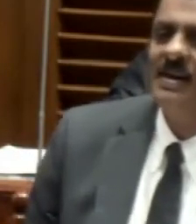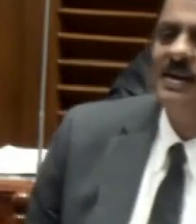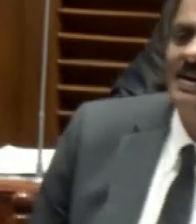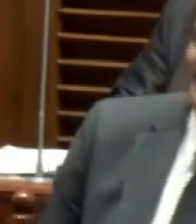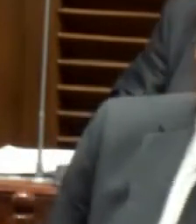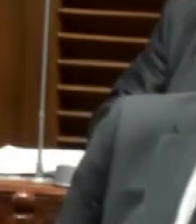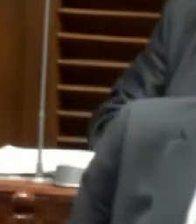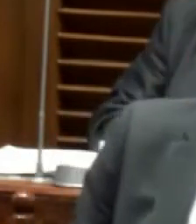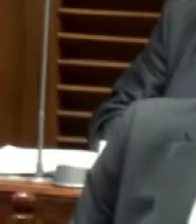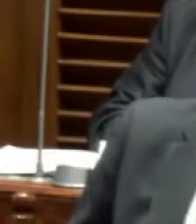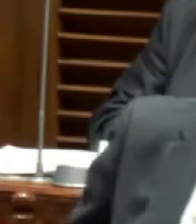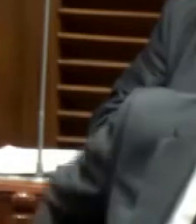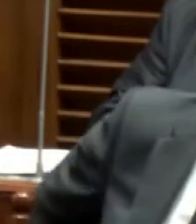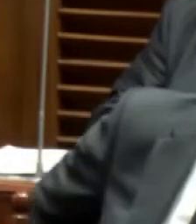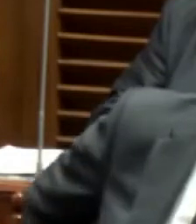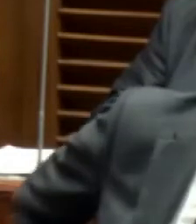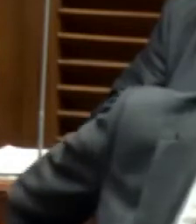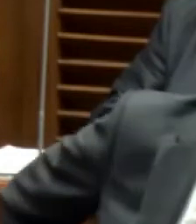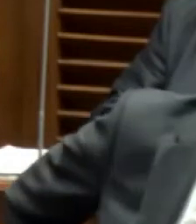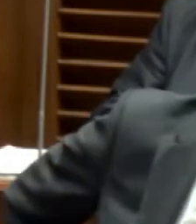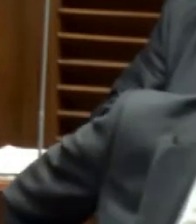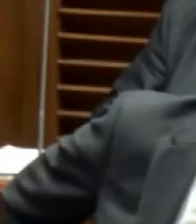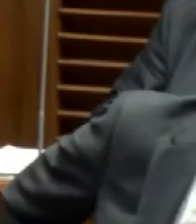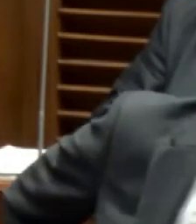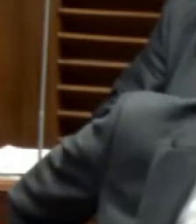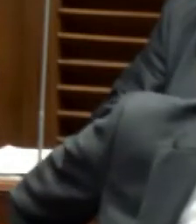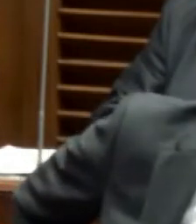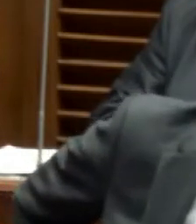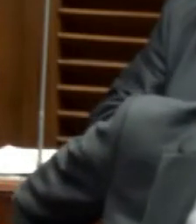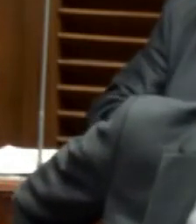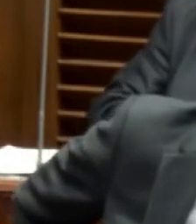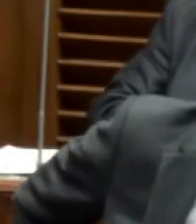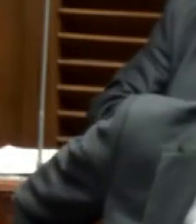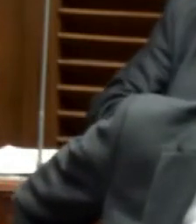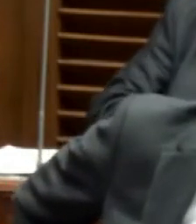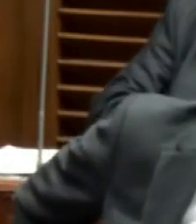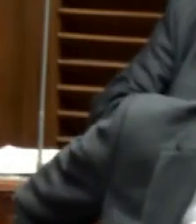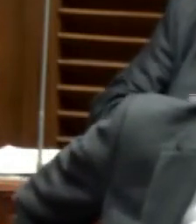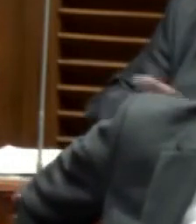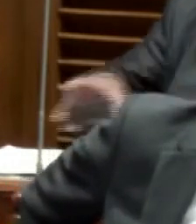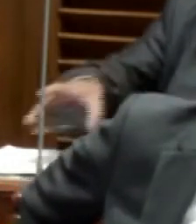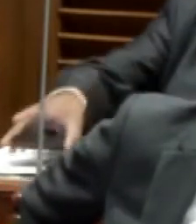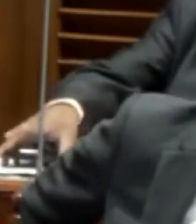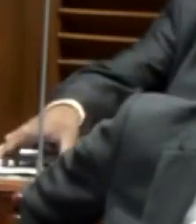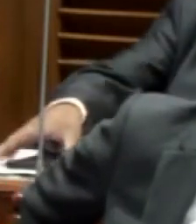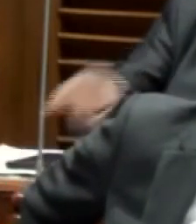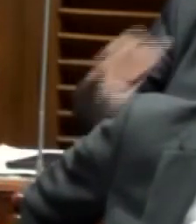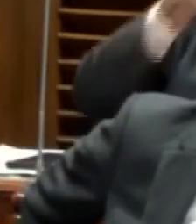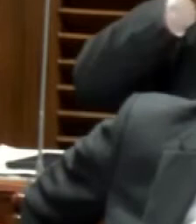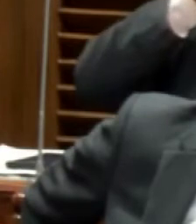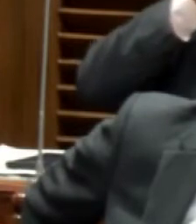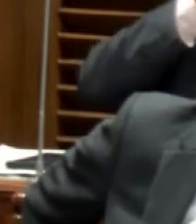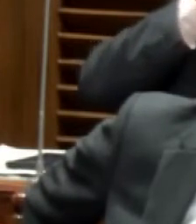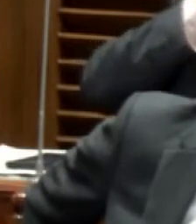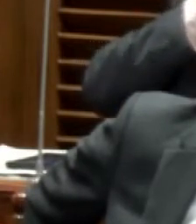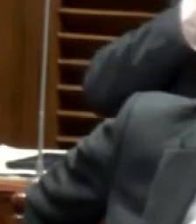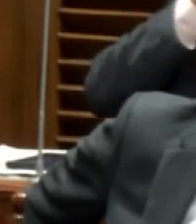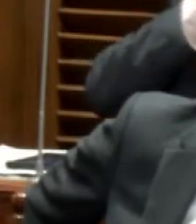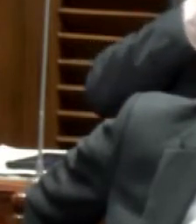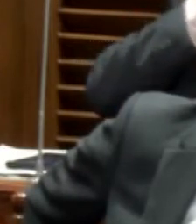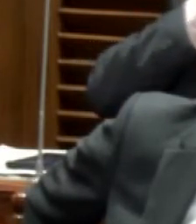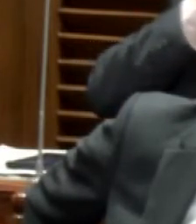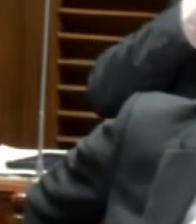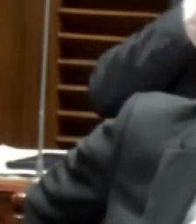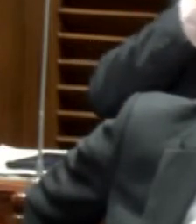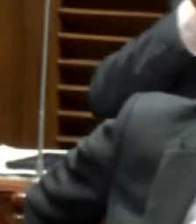caliber, and he is heading our response. This body includes divisional heads, heads of divisional hospitals, heads of